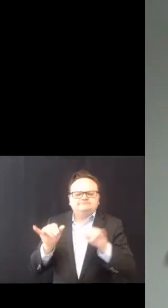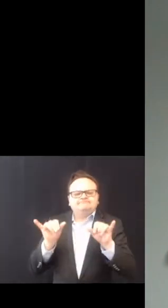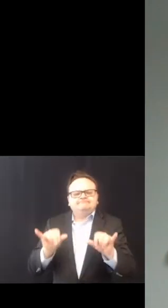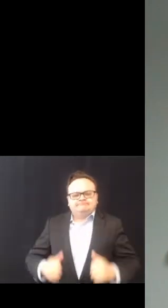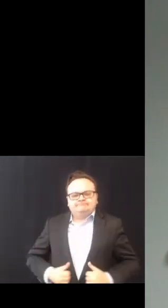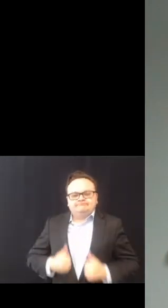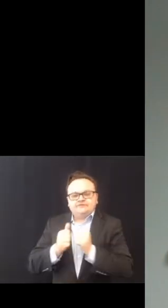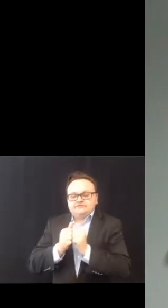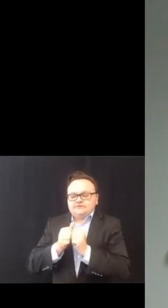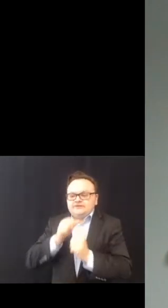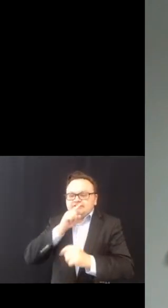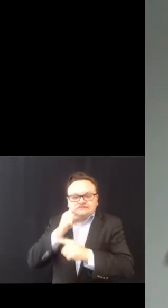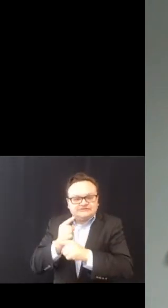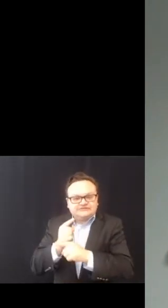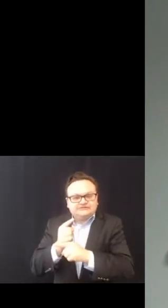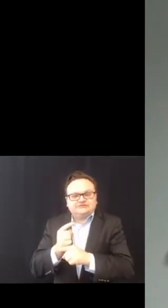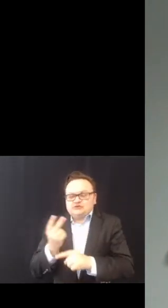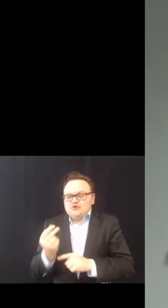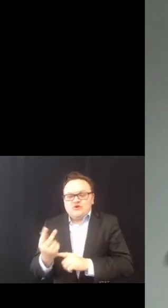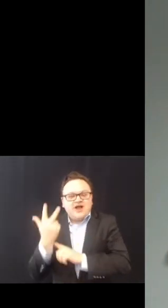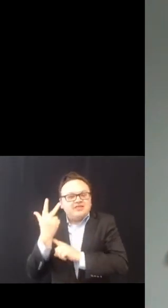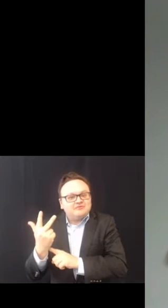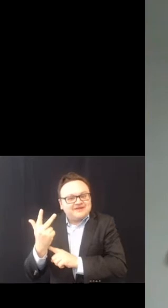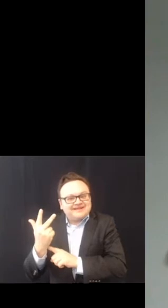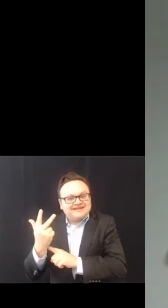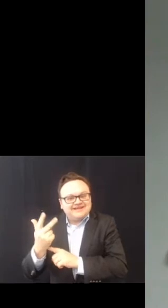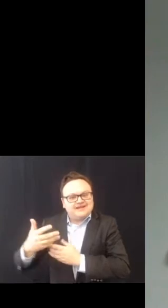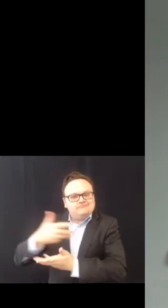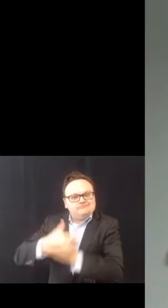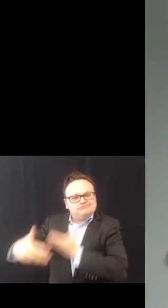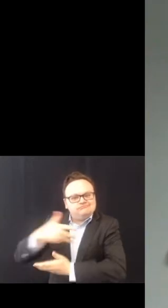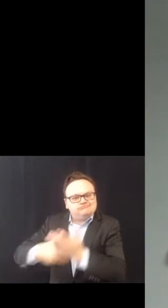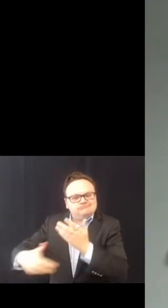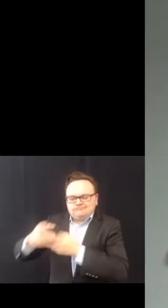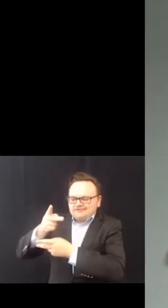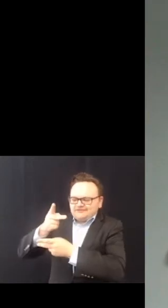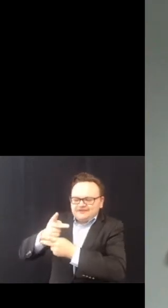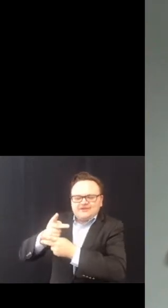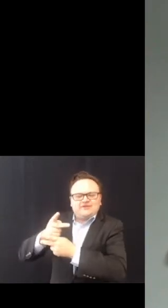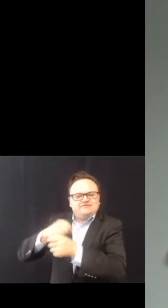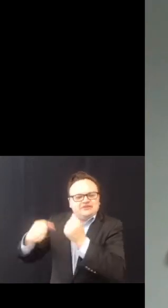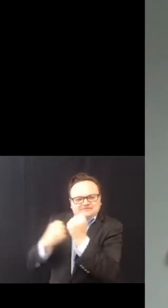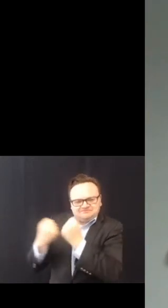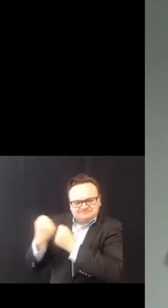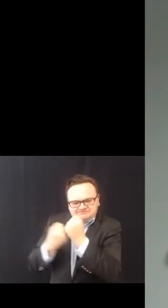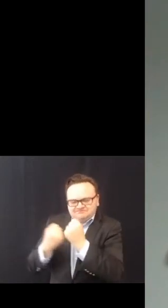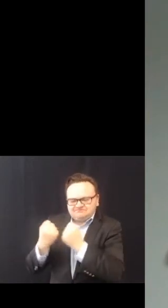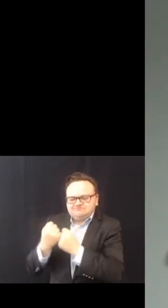dogs, and we all take care of each other. I have been